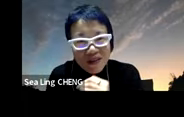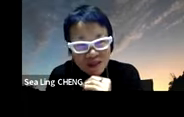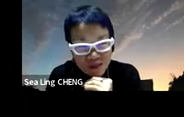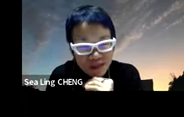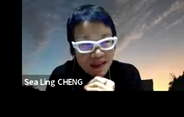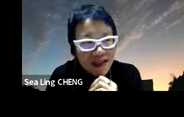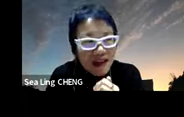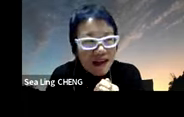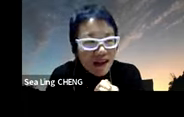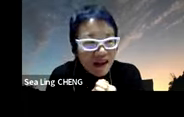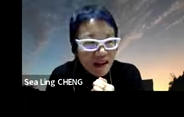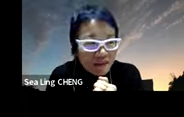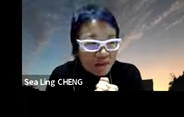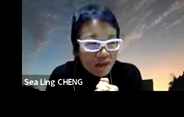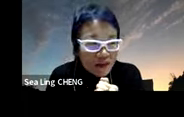parts the women?